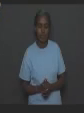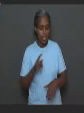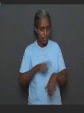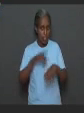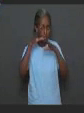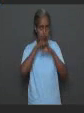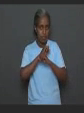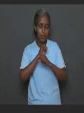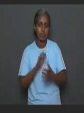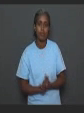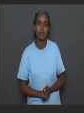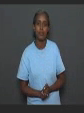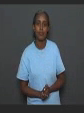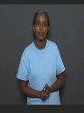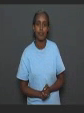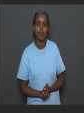Time's up.